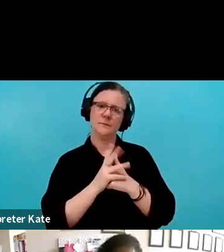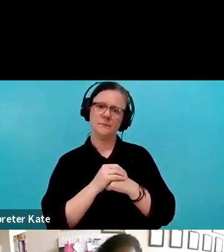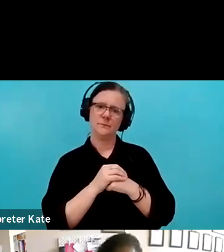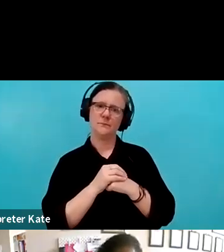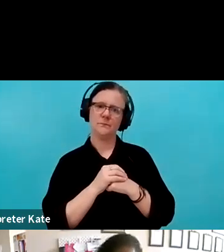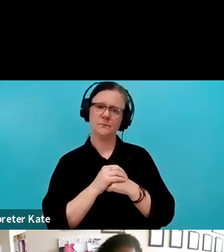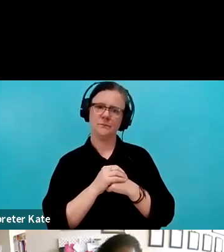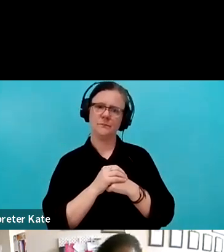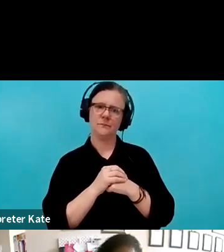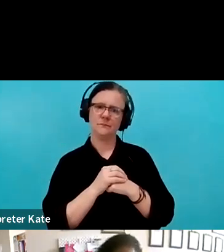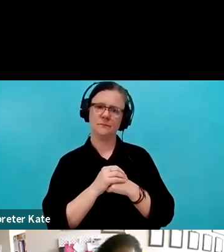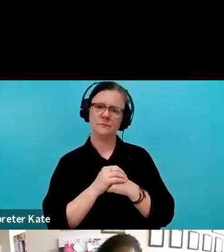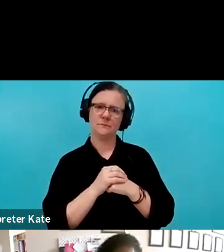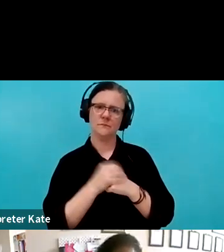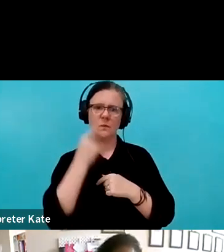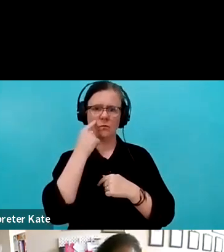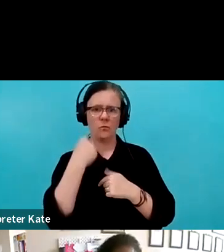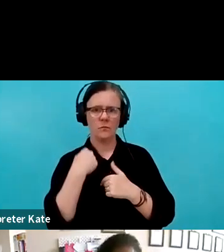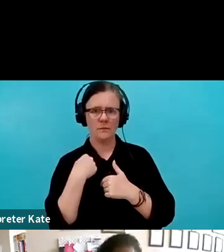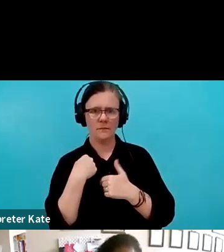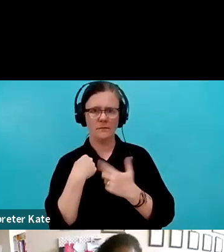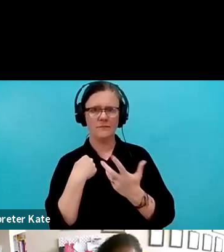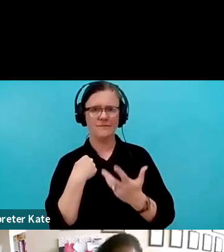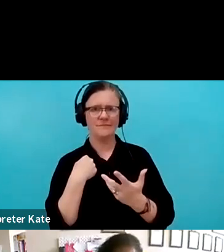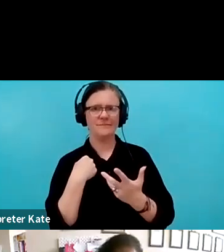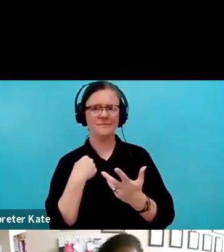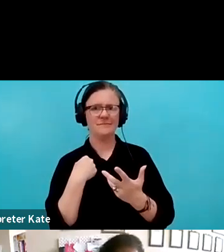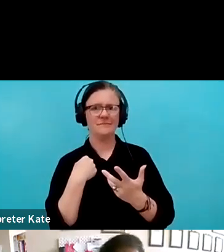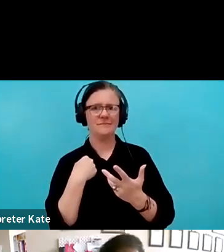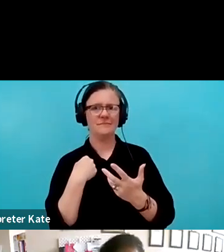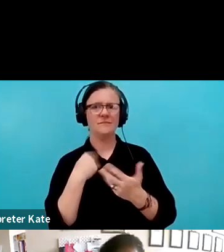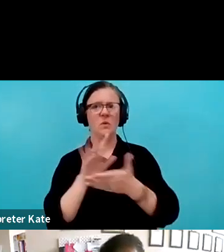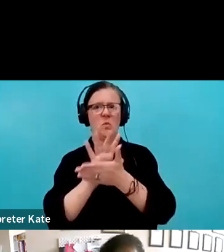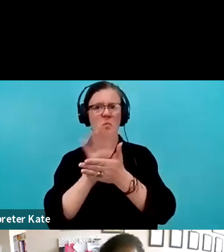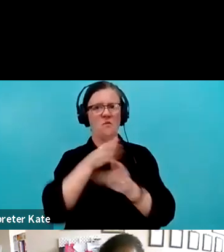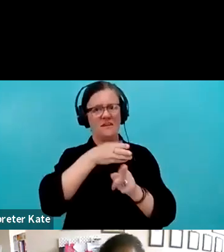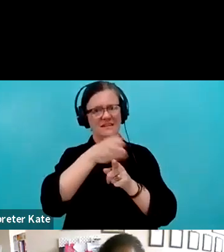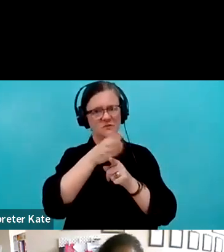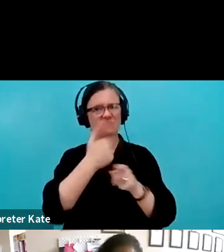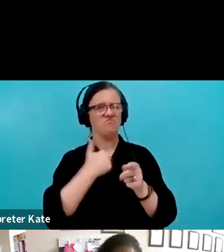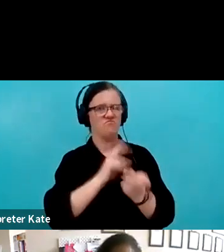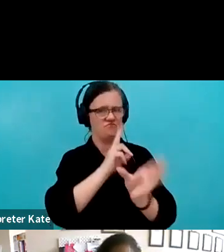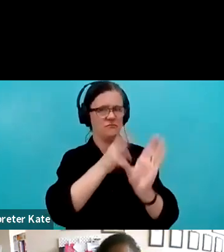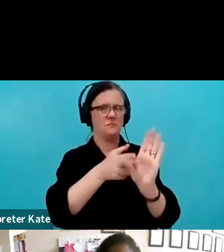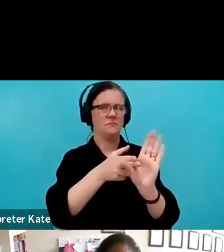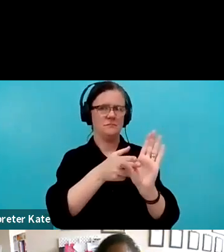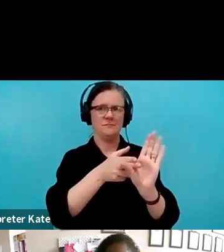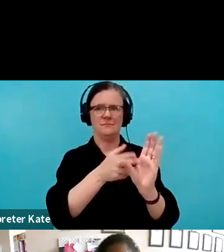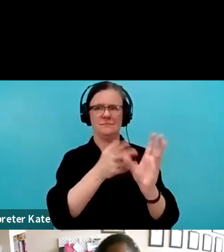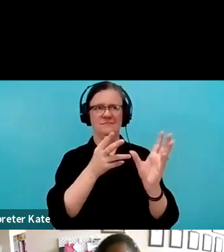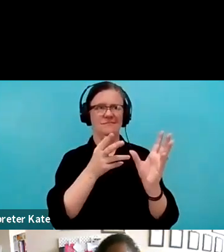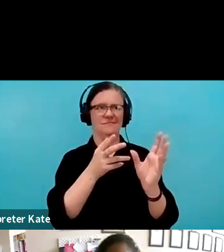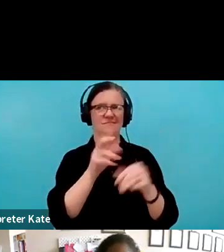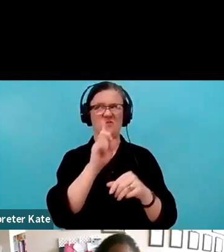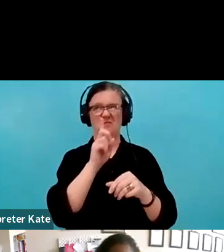it, to me, like, so, you know, coming into the film industry when I did, like, almost